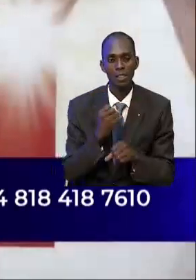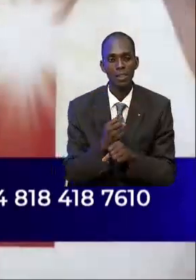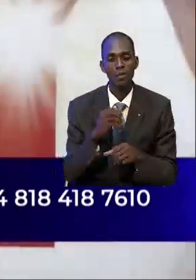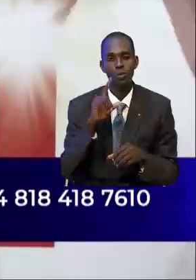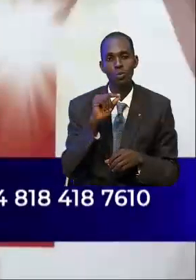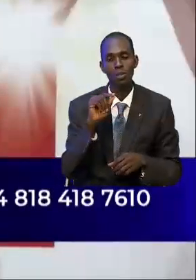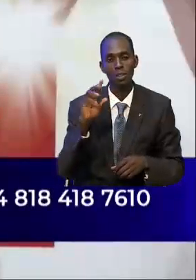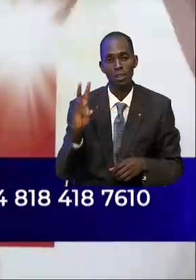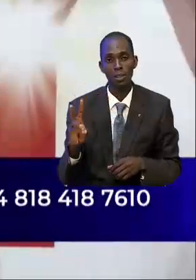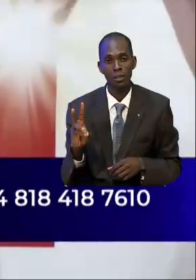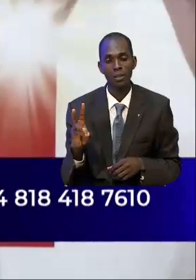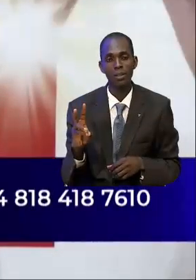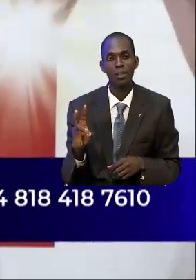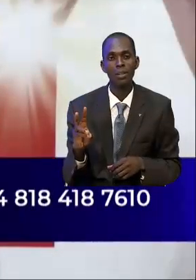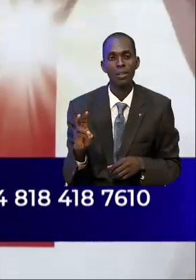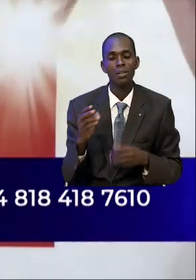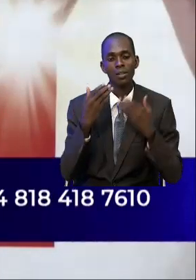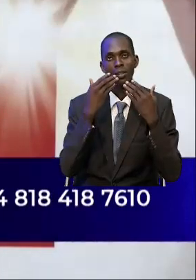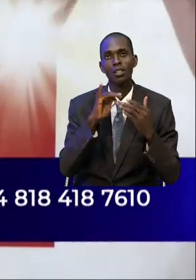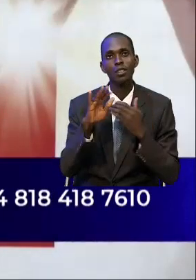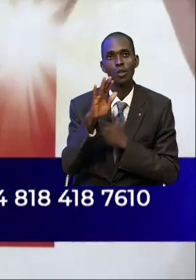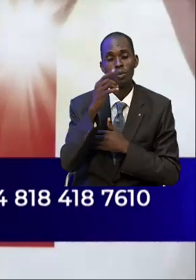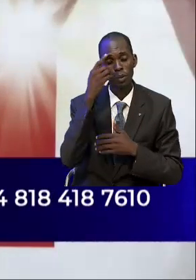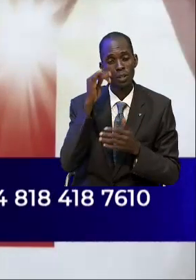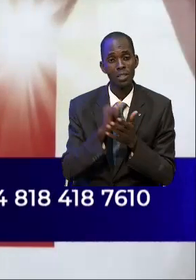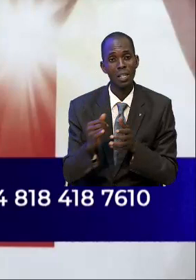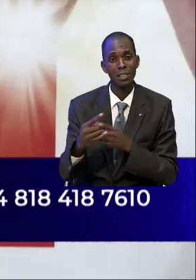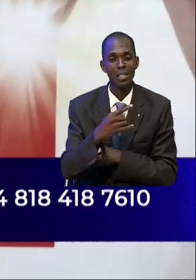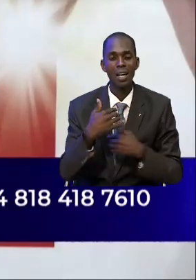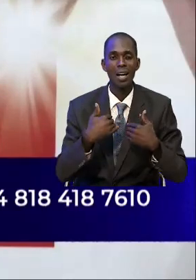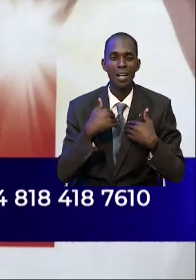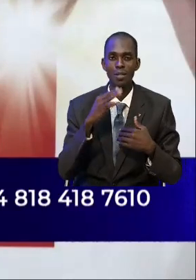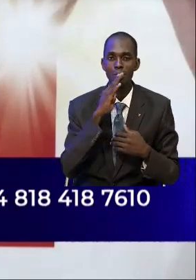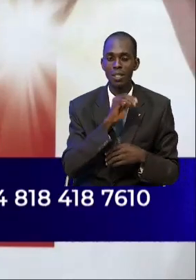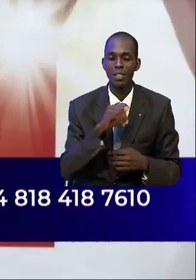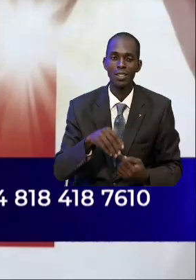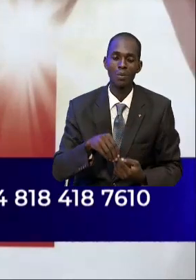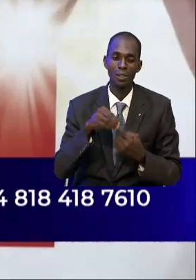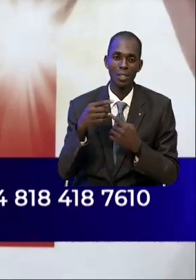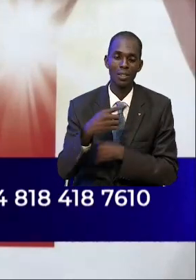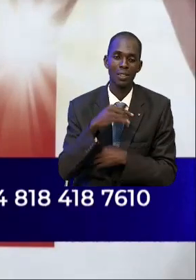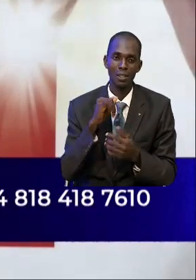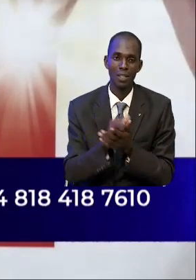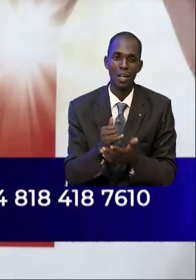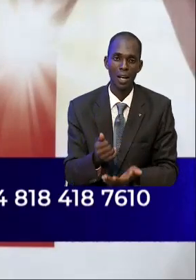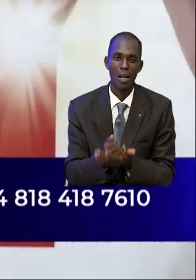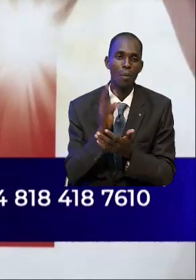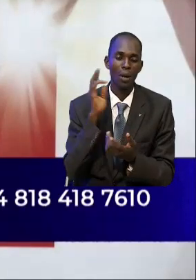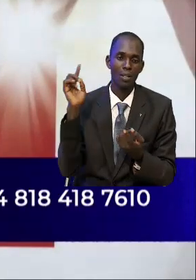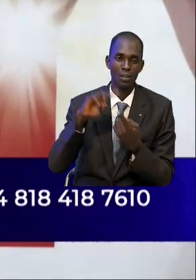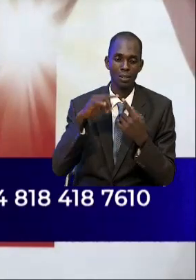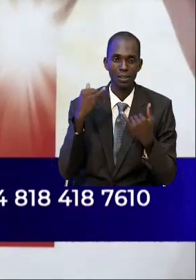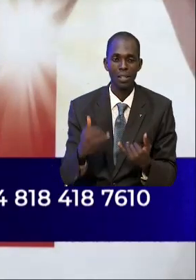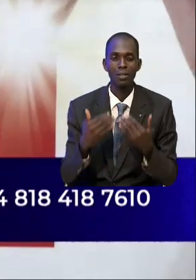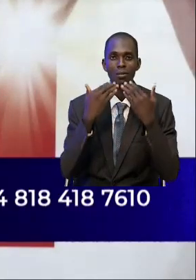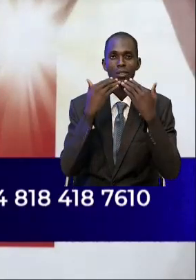soul in the year 2006 by Pastor W.F. Kumuyi. I'm thanking God because that day has been a special day that